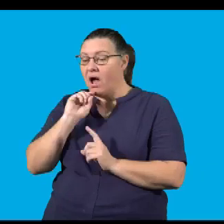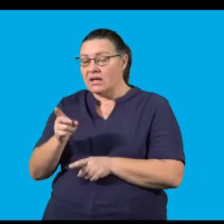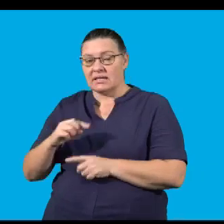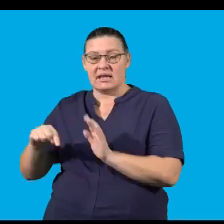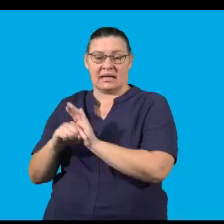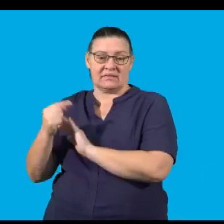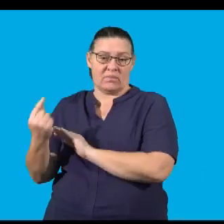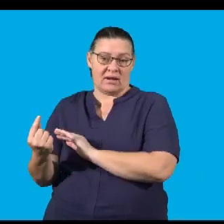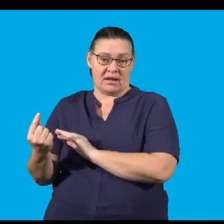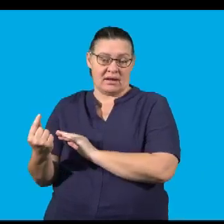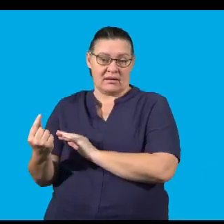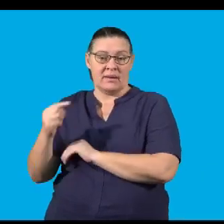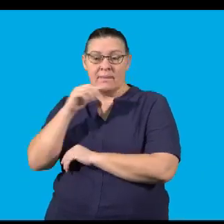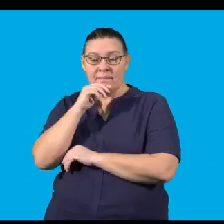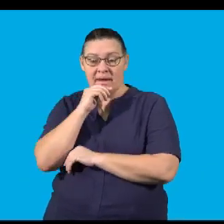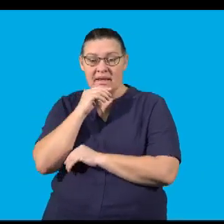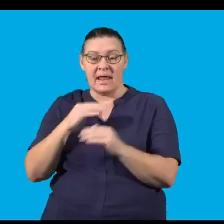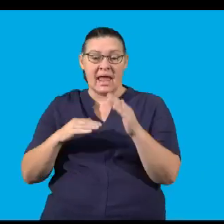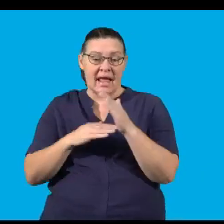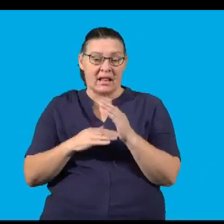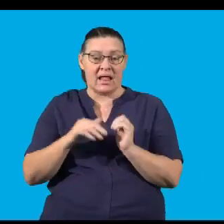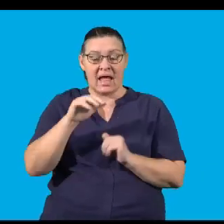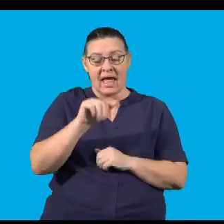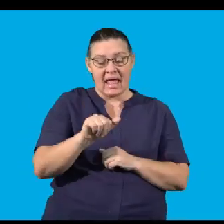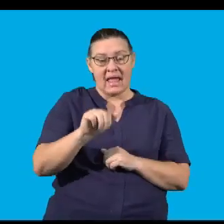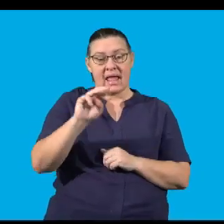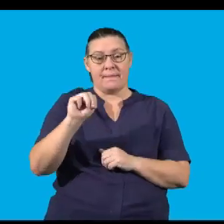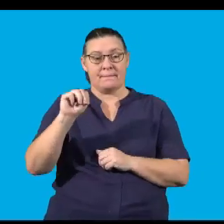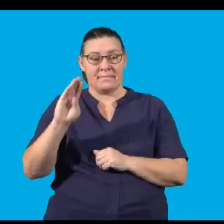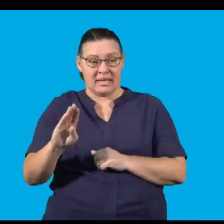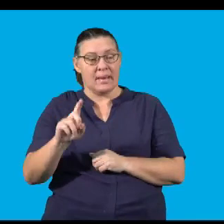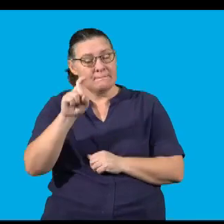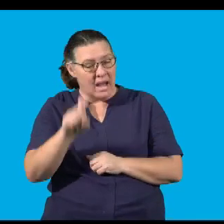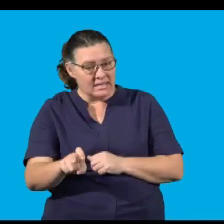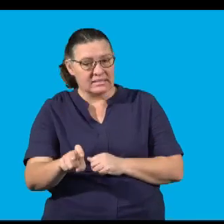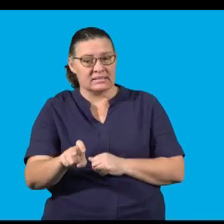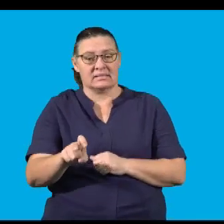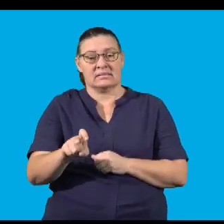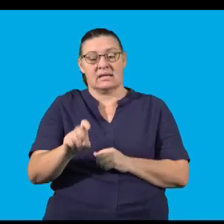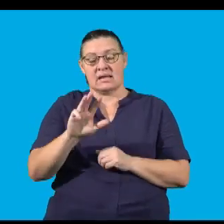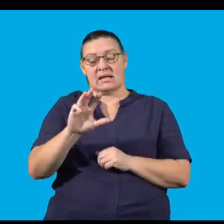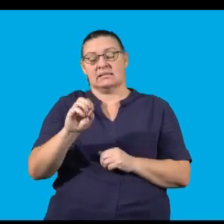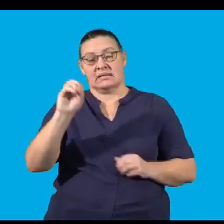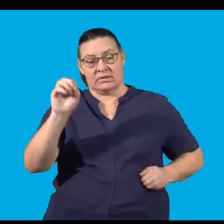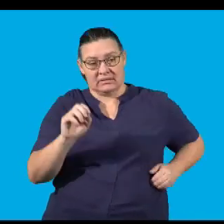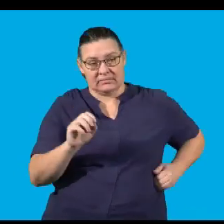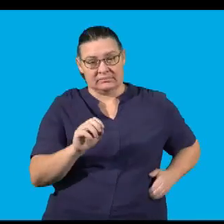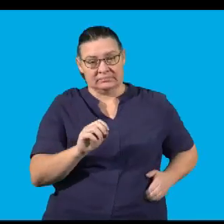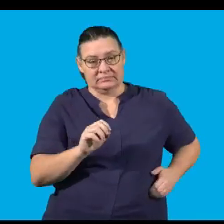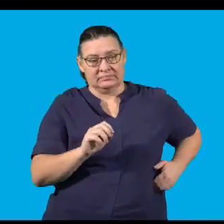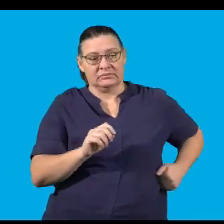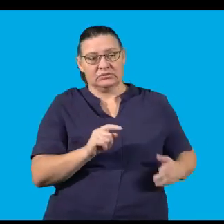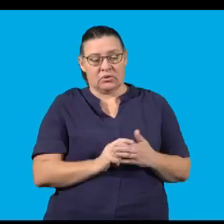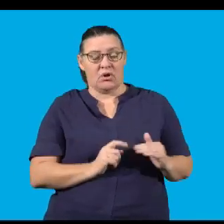answer is negative 1, it means that angle AMB must be 90 degrees. So let's work out